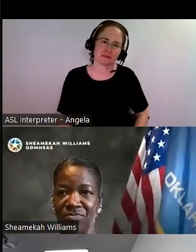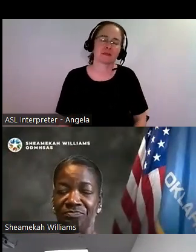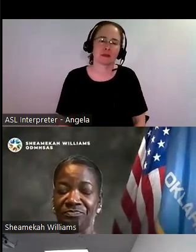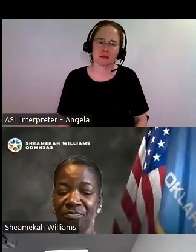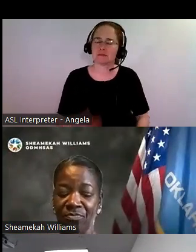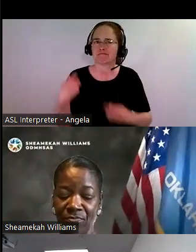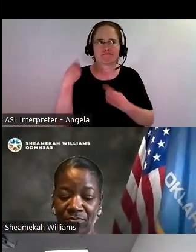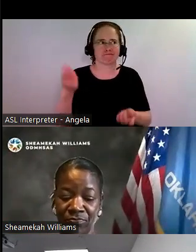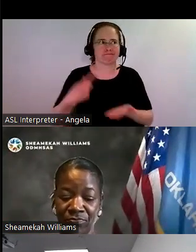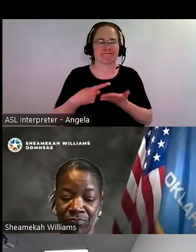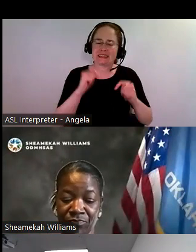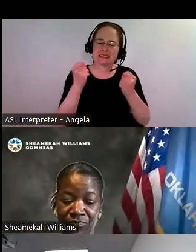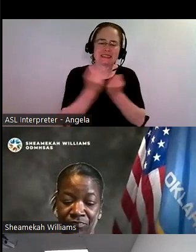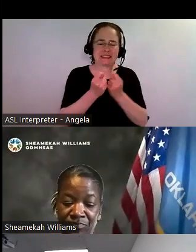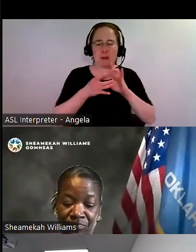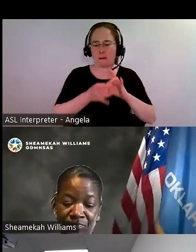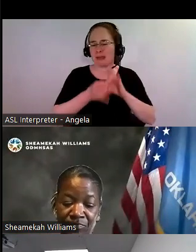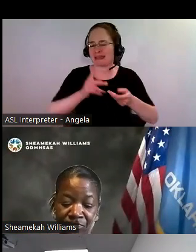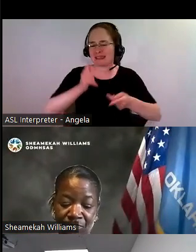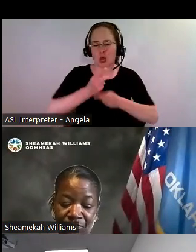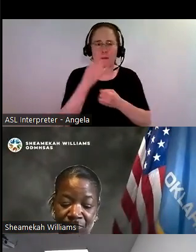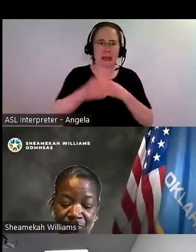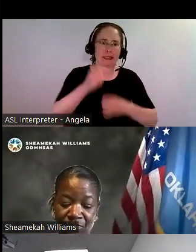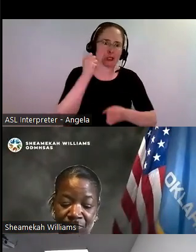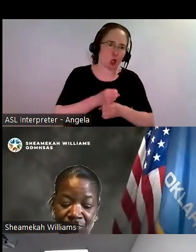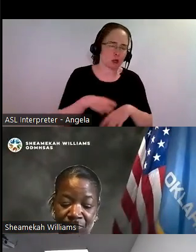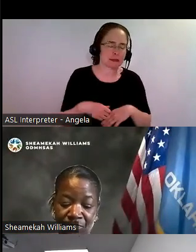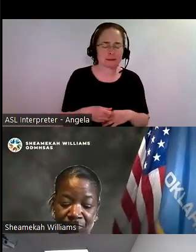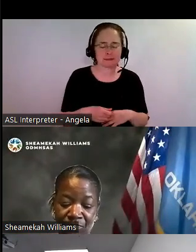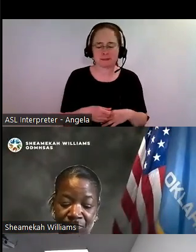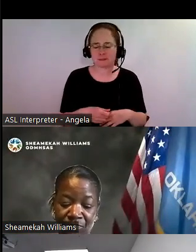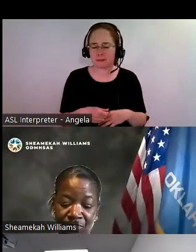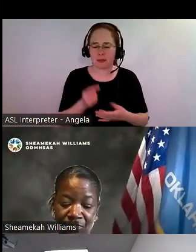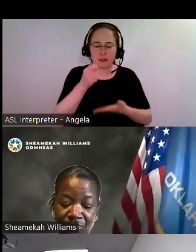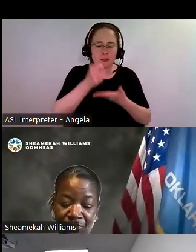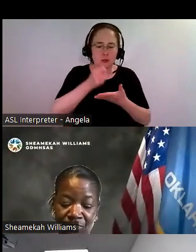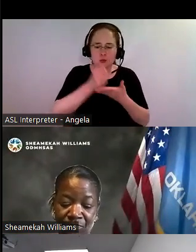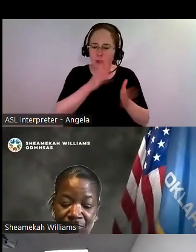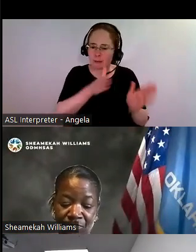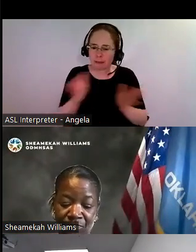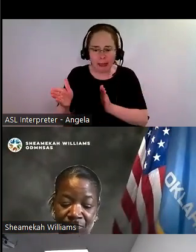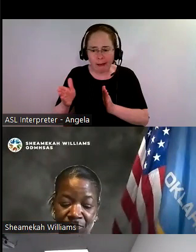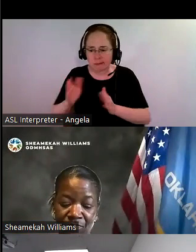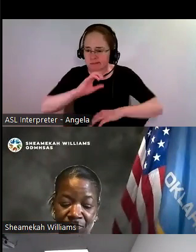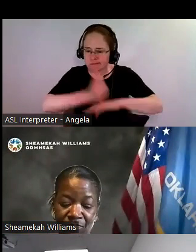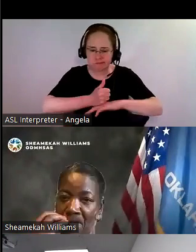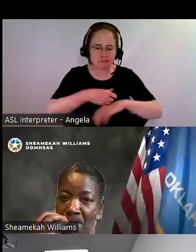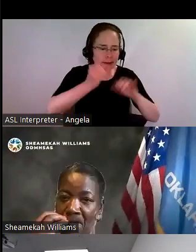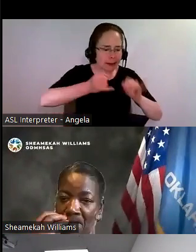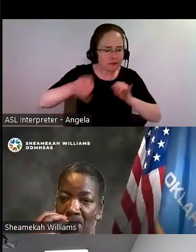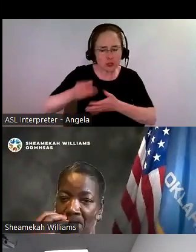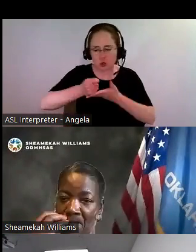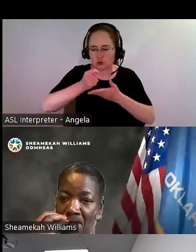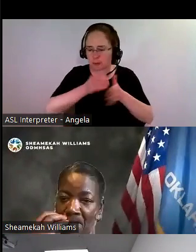team-based care for years. We talked about the treatment plan being a team of people that come together and build a treatment plan, individualized treatment plan